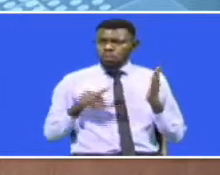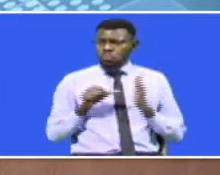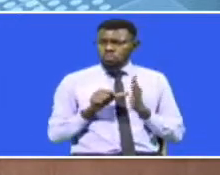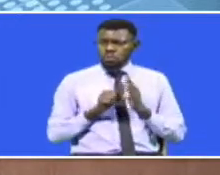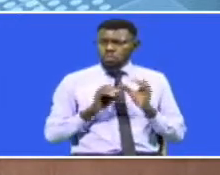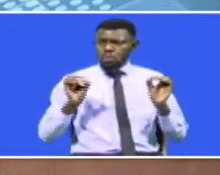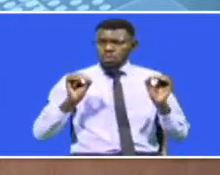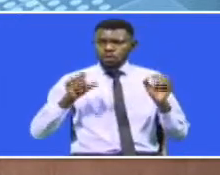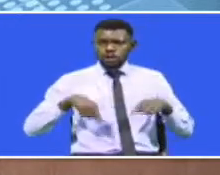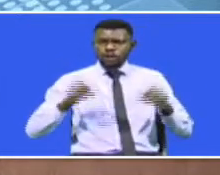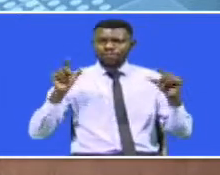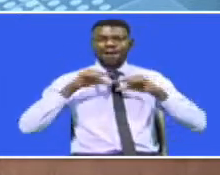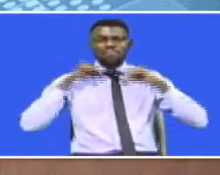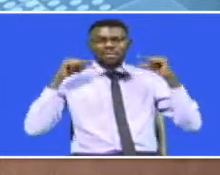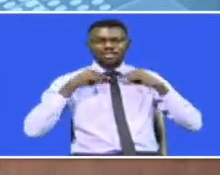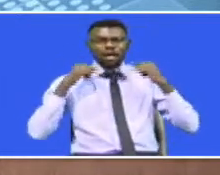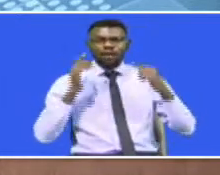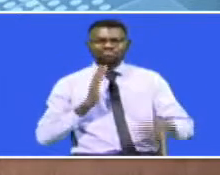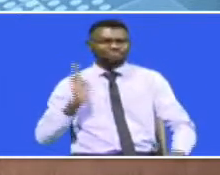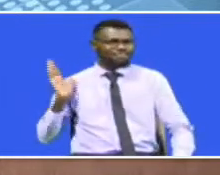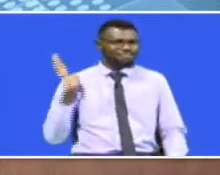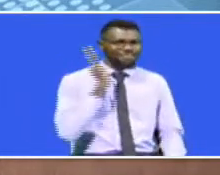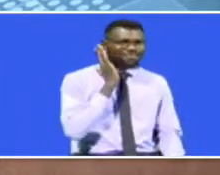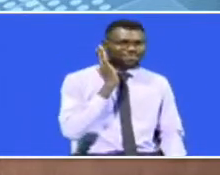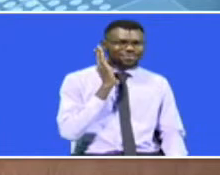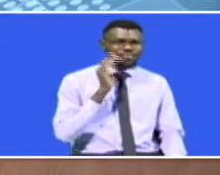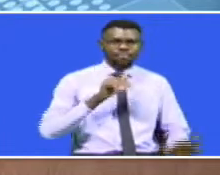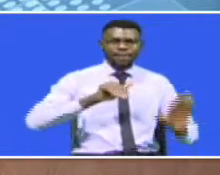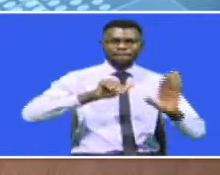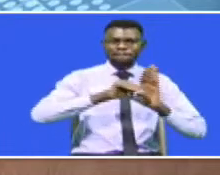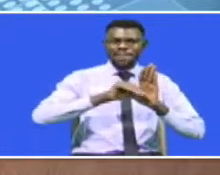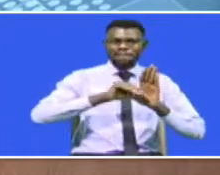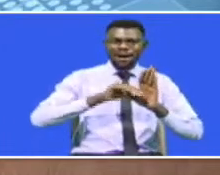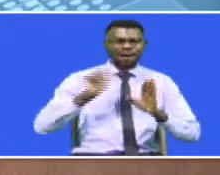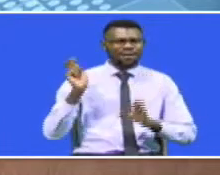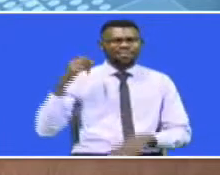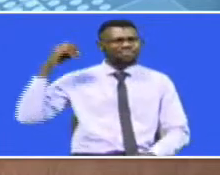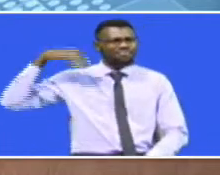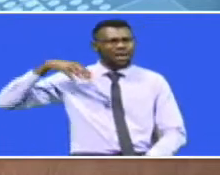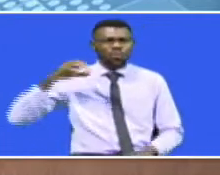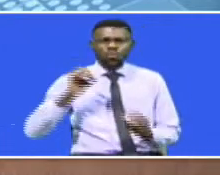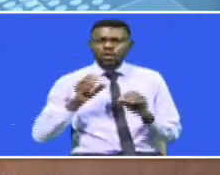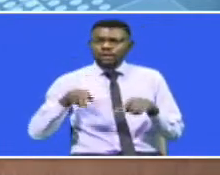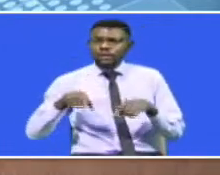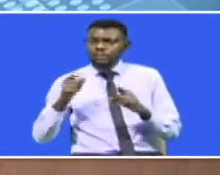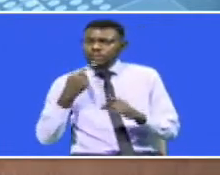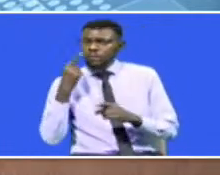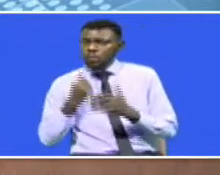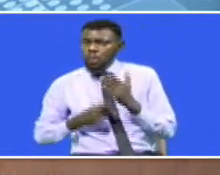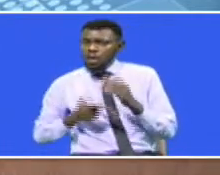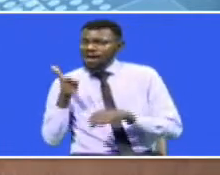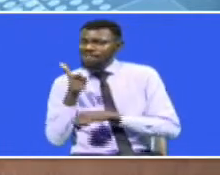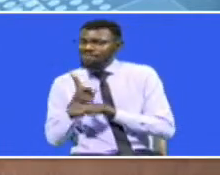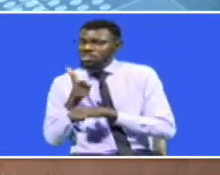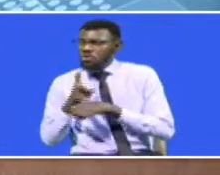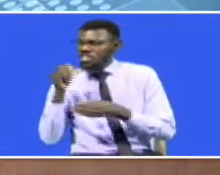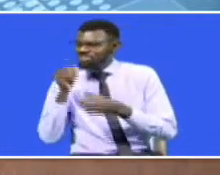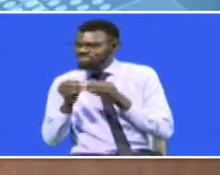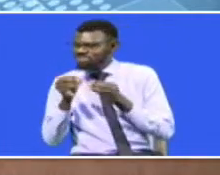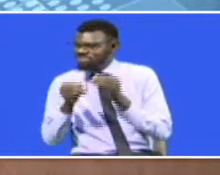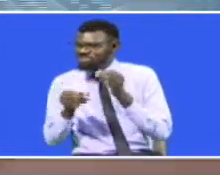pastor, and never slapped the Kenya Power officer, alleging the video was edited. Willie Lusige reports.